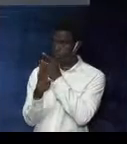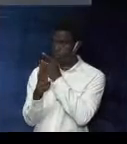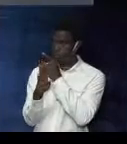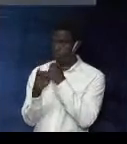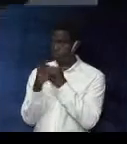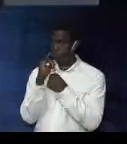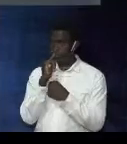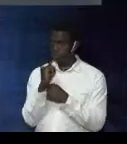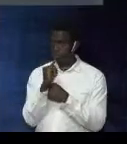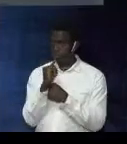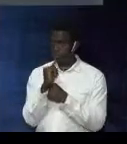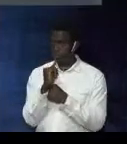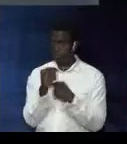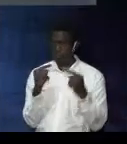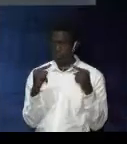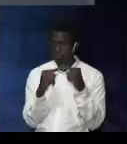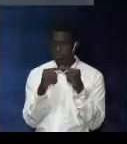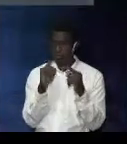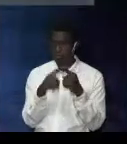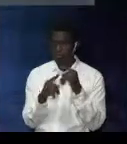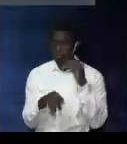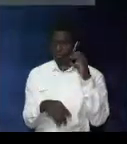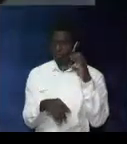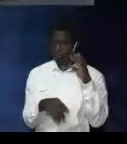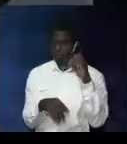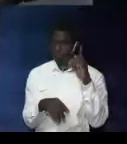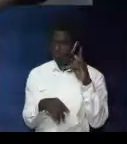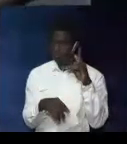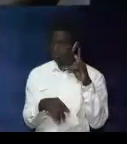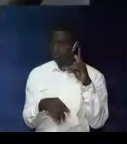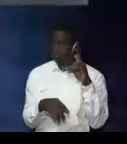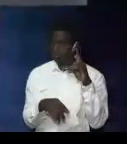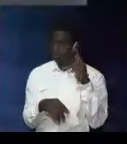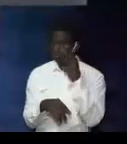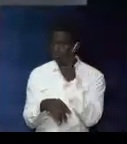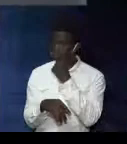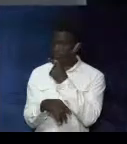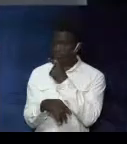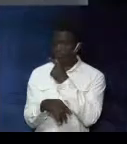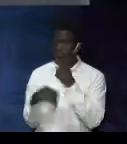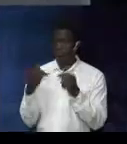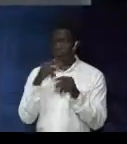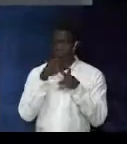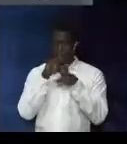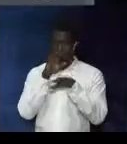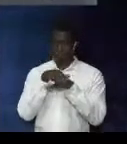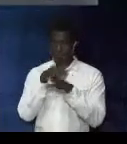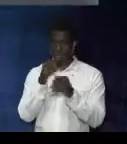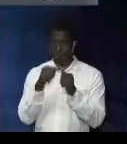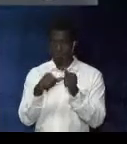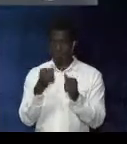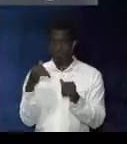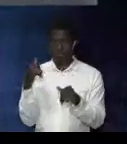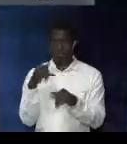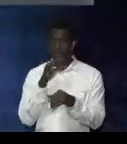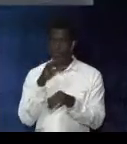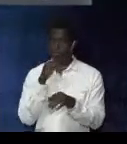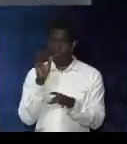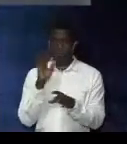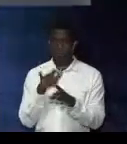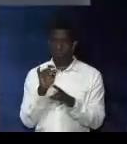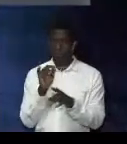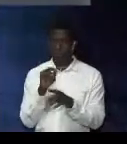AB is opposite to CD. They are looking at each other from the outside, they are not